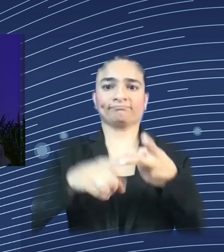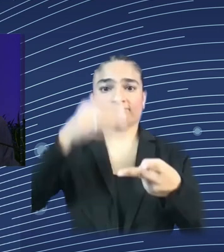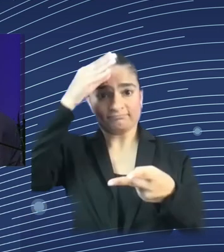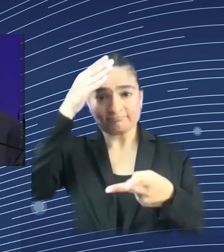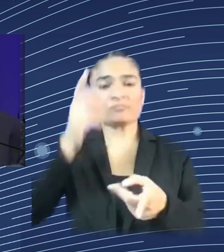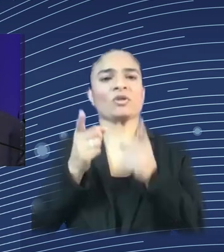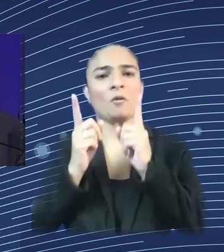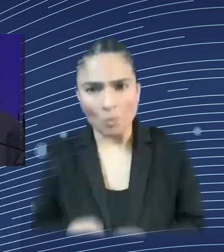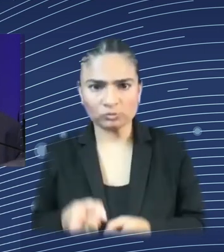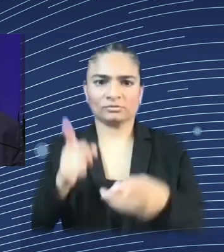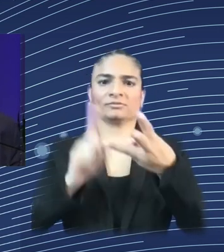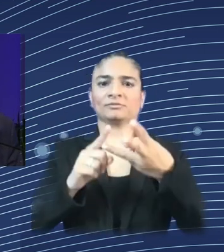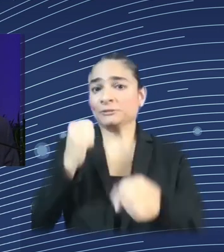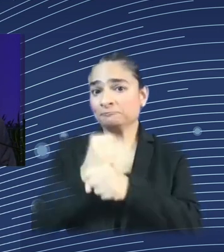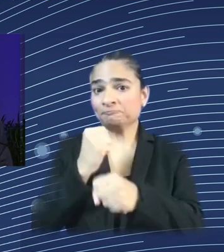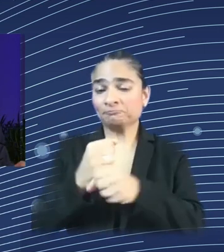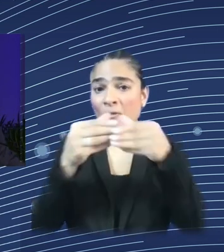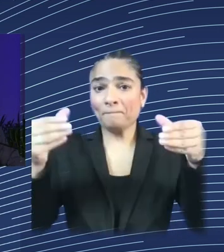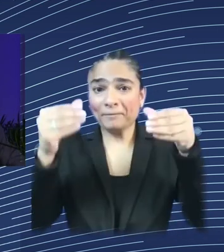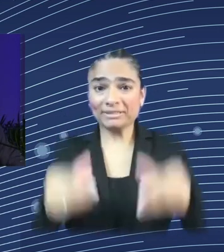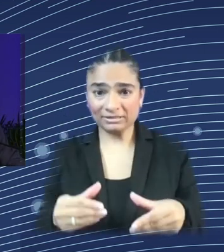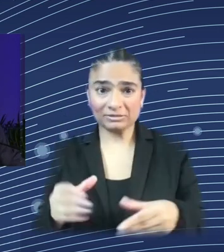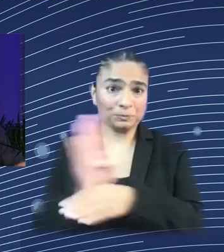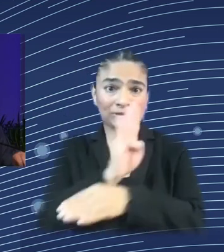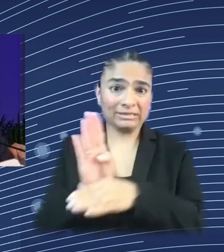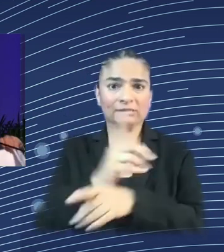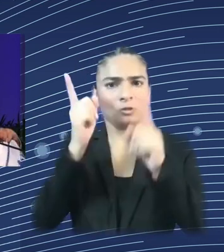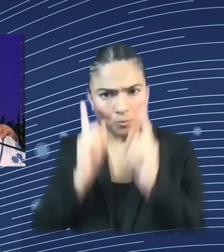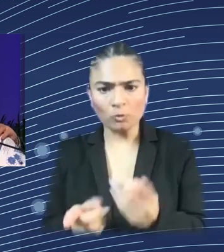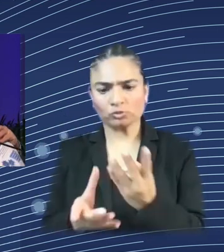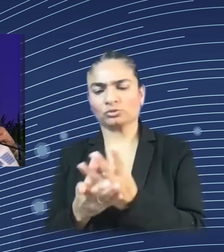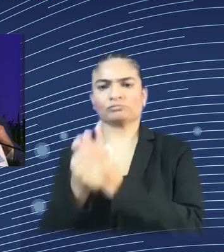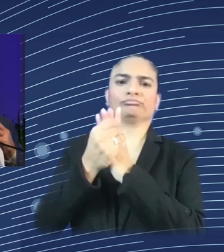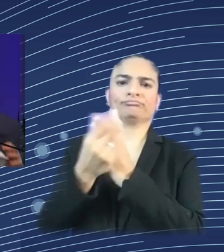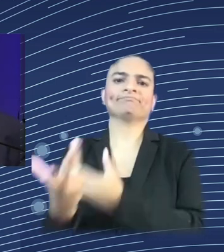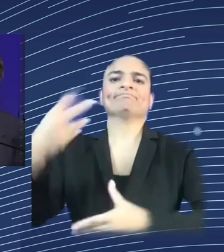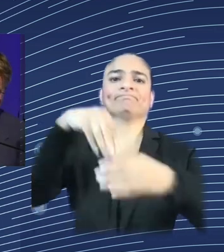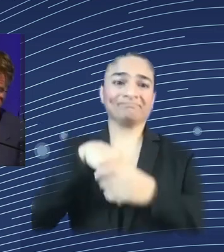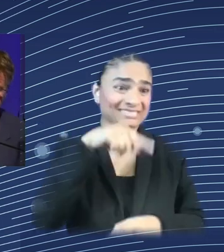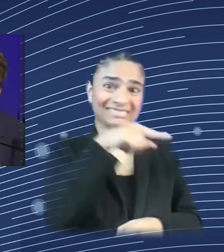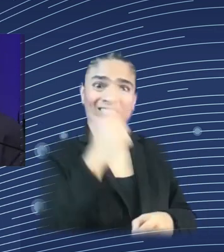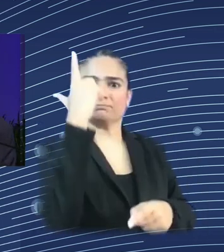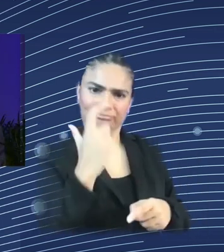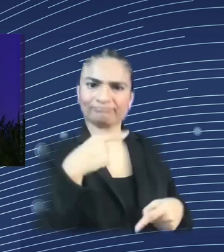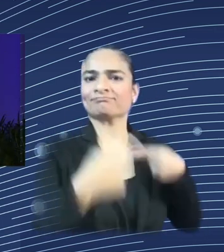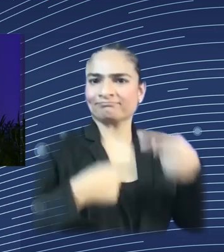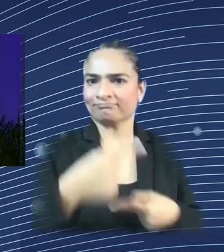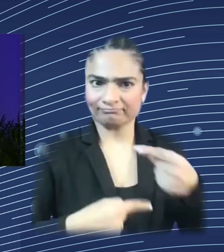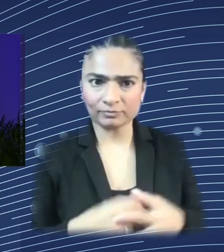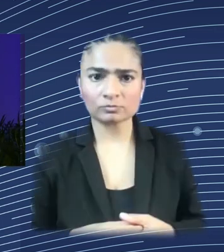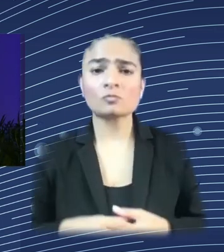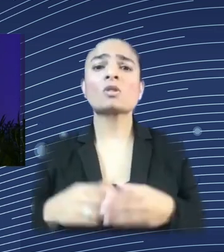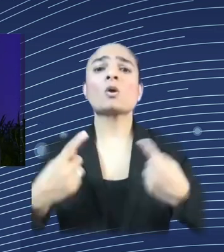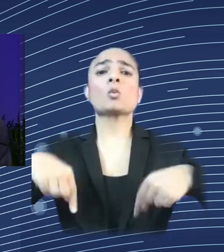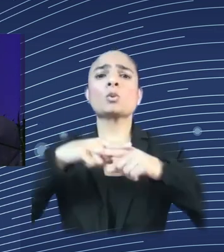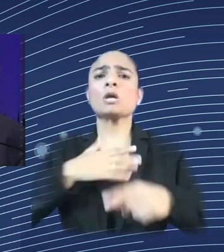our artificial intelligence or the data mining tool is that we try to detect what are the specific